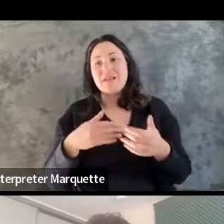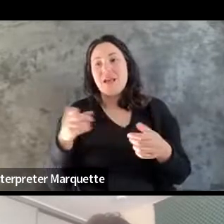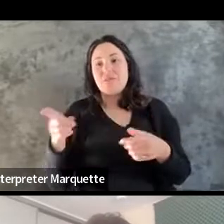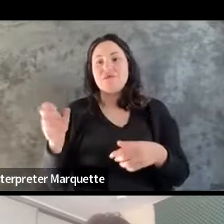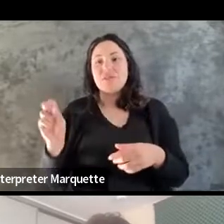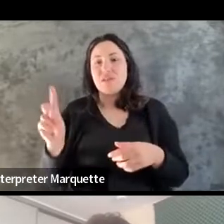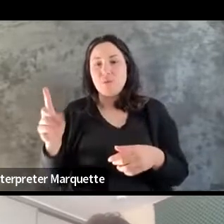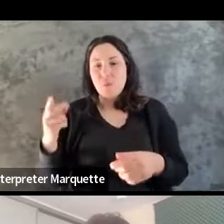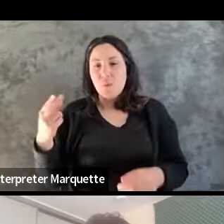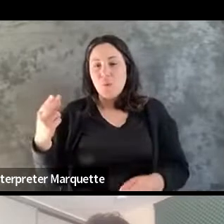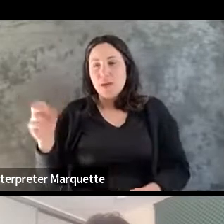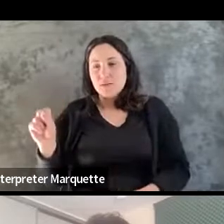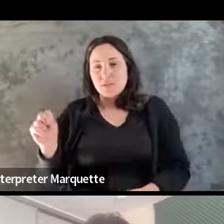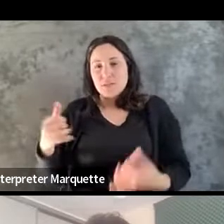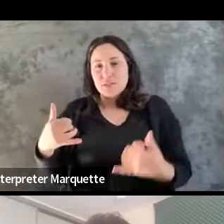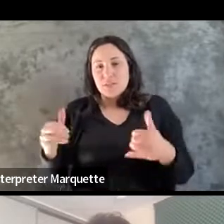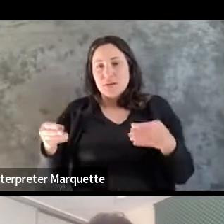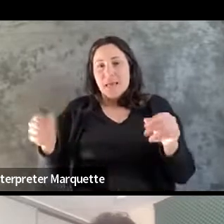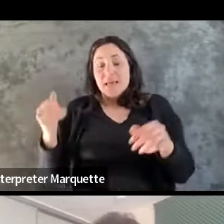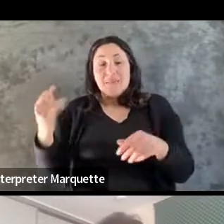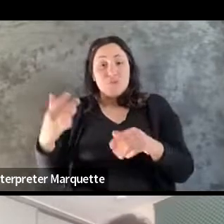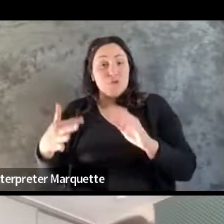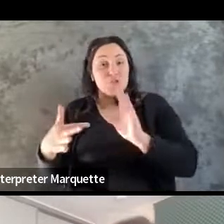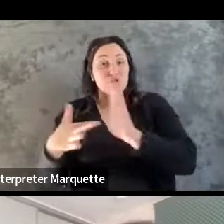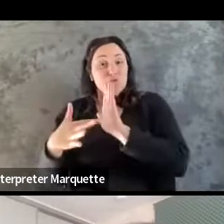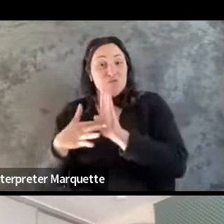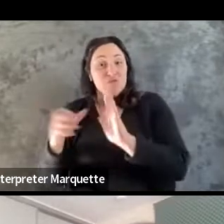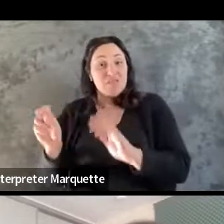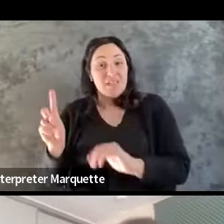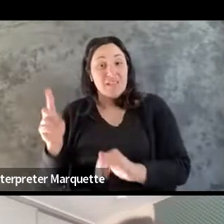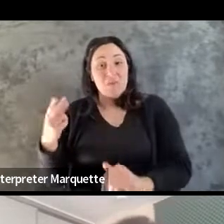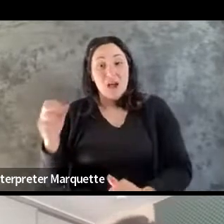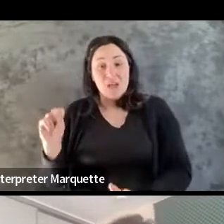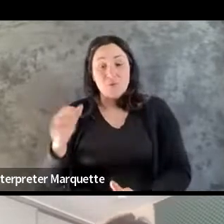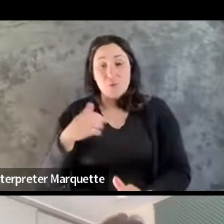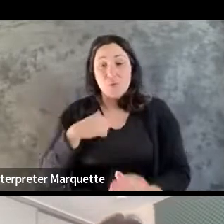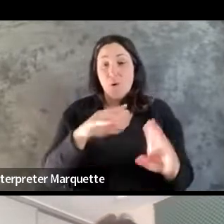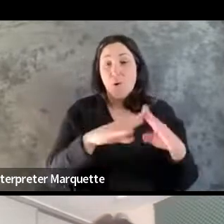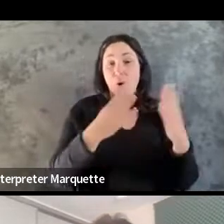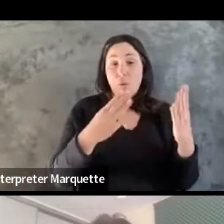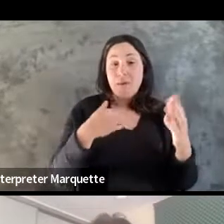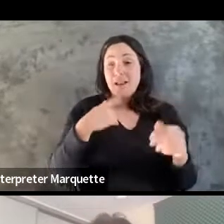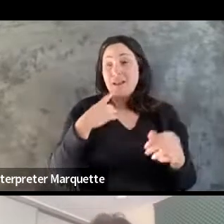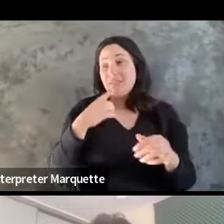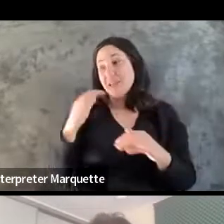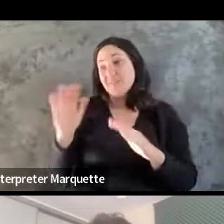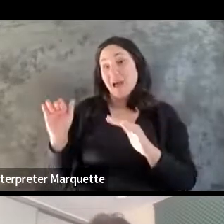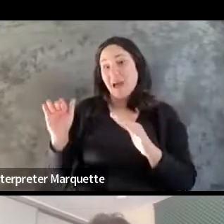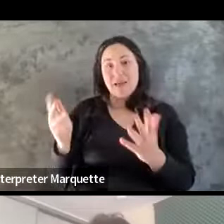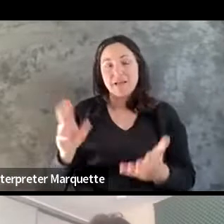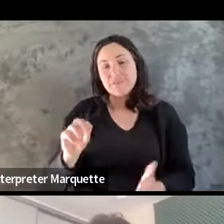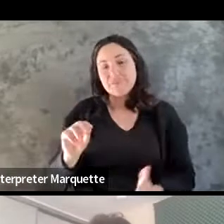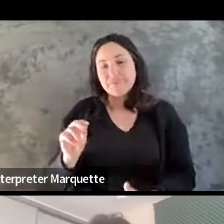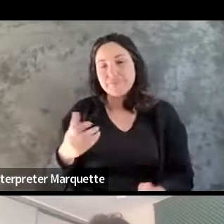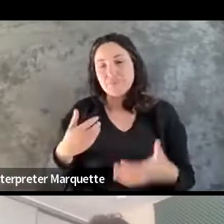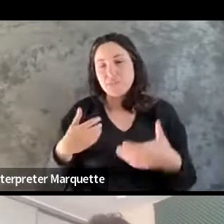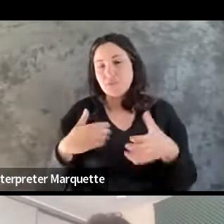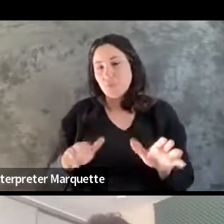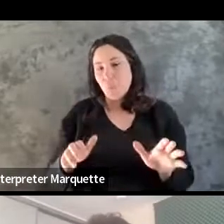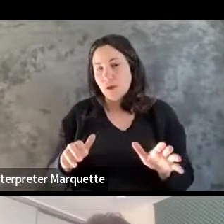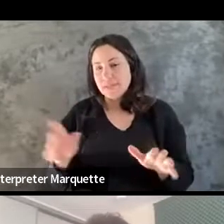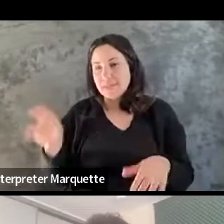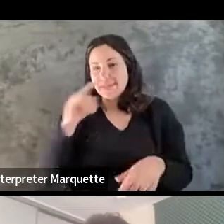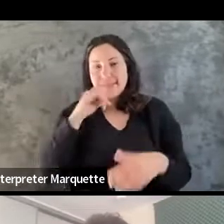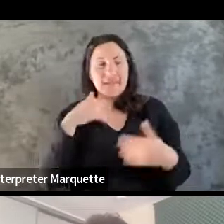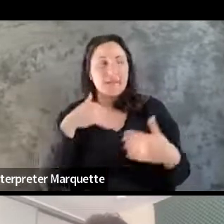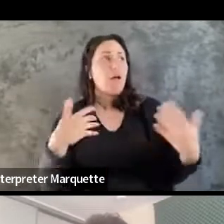a situation where a student's like a junior in San Diego High, and then we open our high school and we go, we're done. And now what does that kid do?